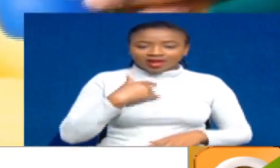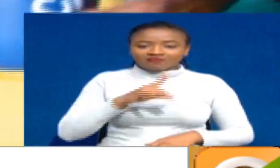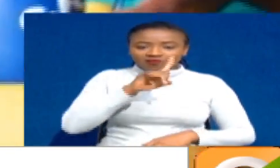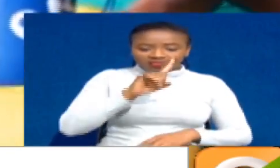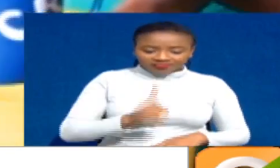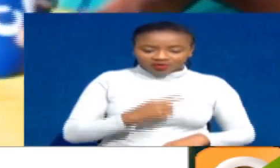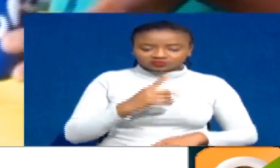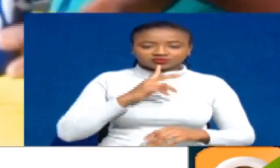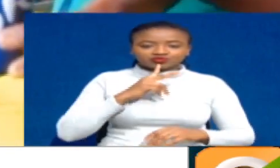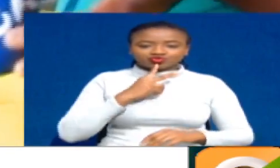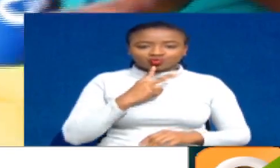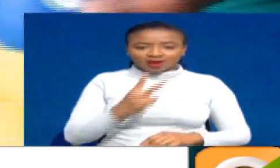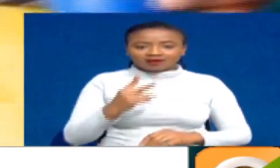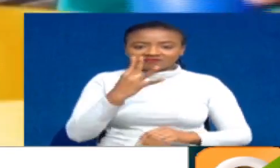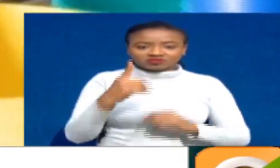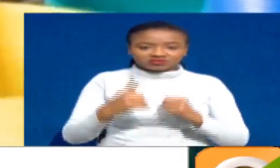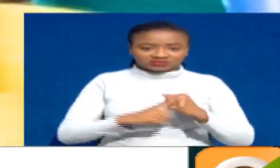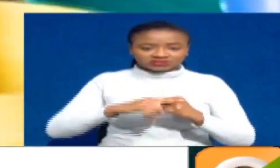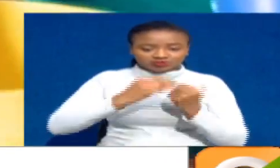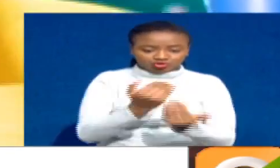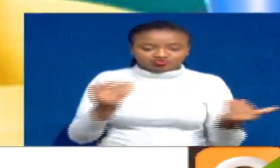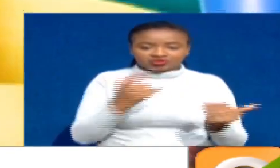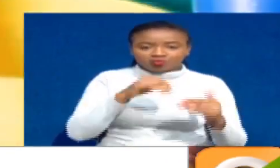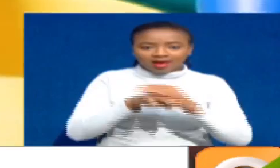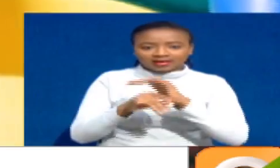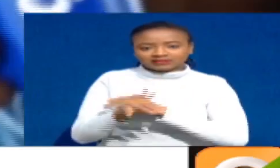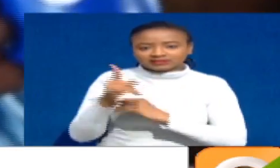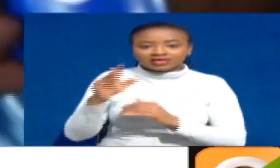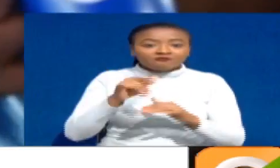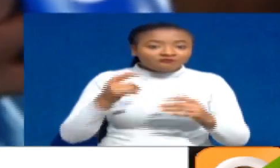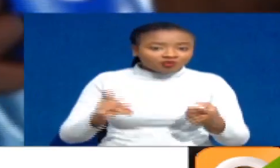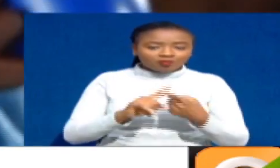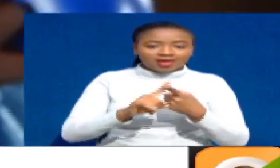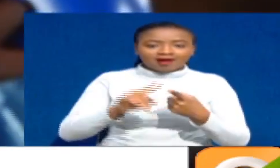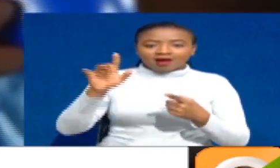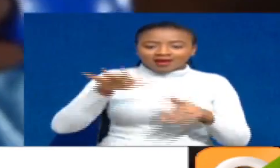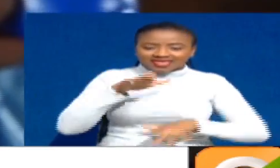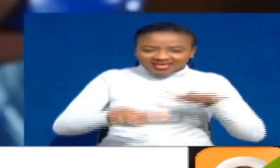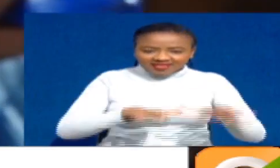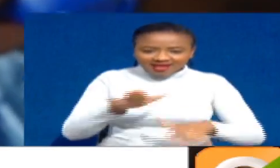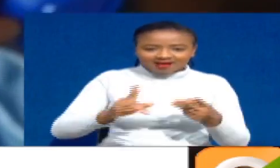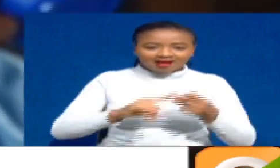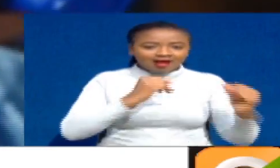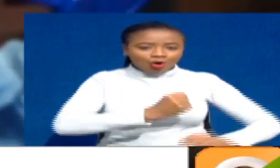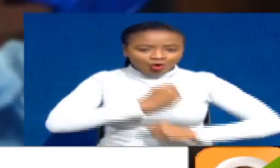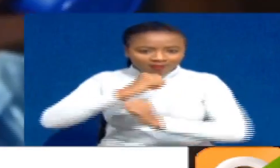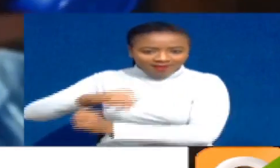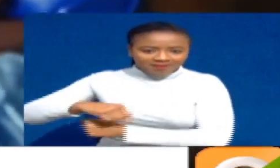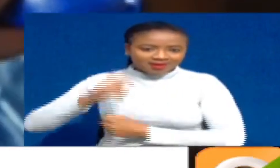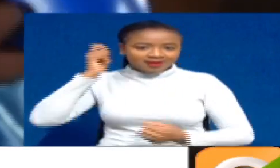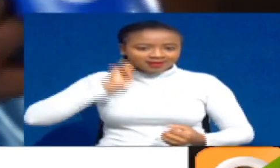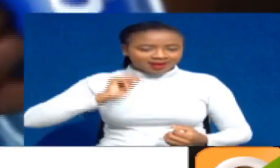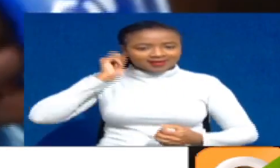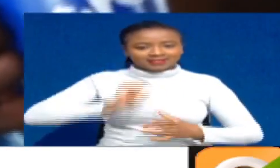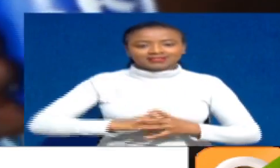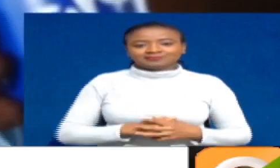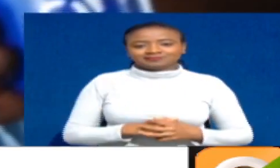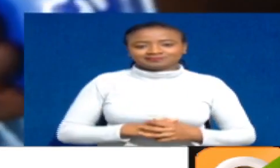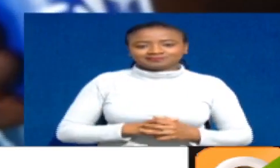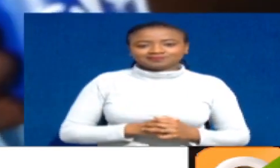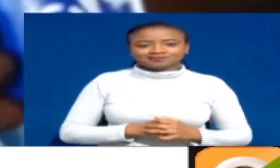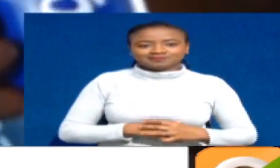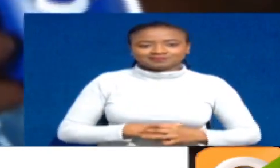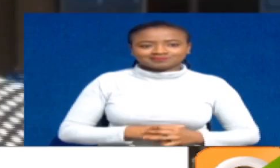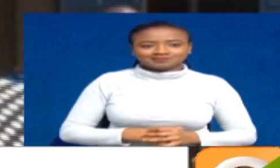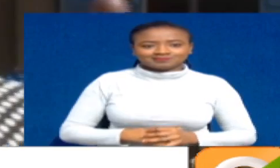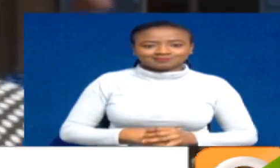1,246 children across the counties of Homa Bay, Nandi and Kirinyaga, and has shown prospects for children as young as